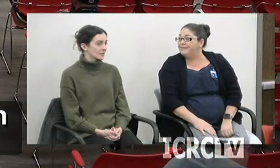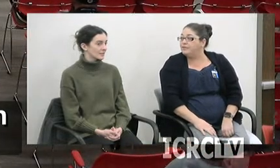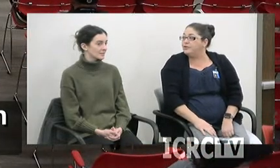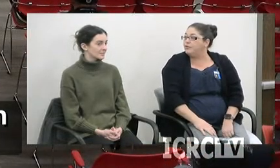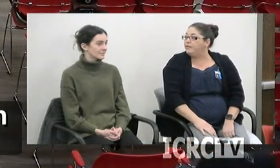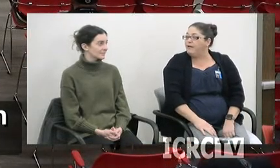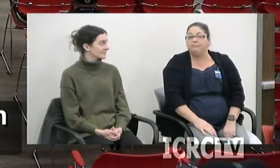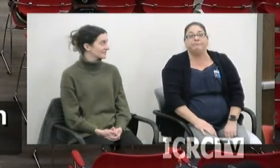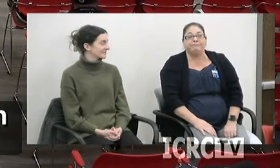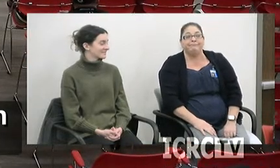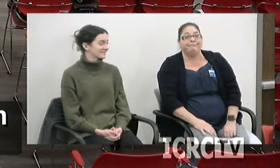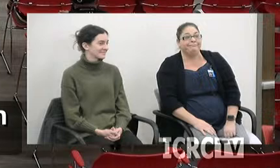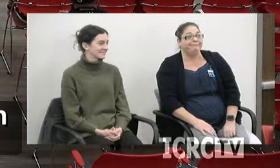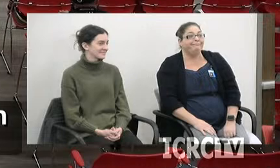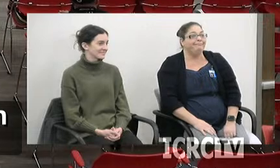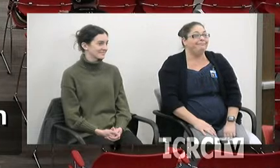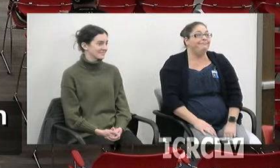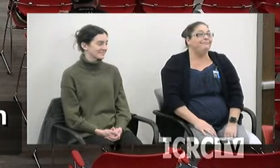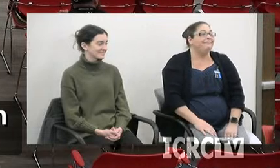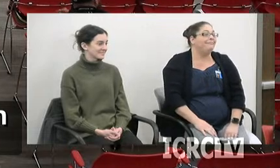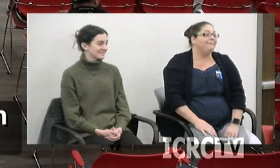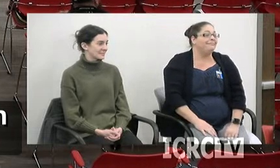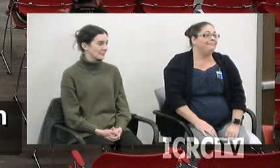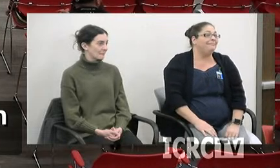She's a total joke.